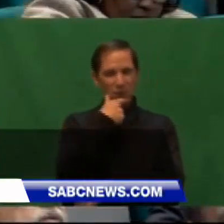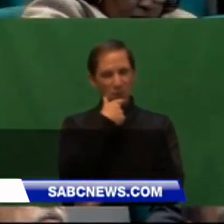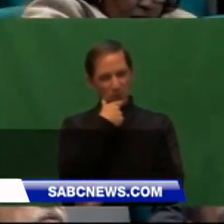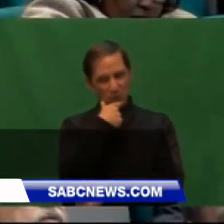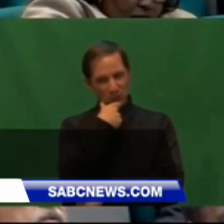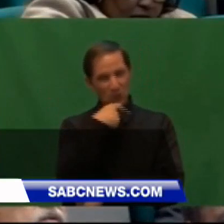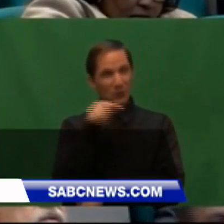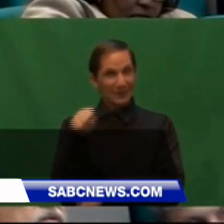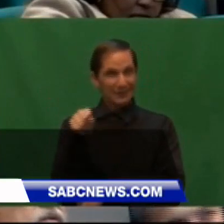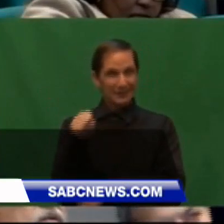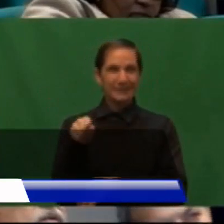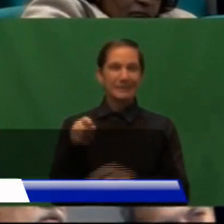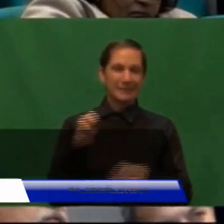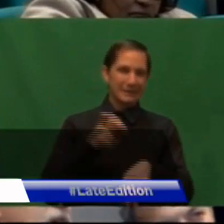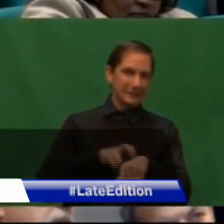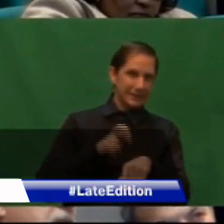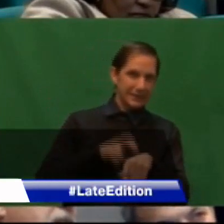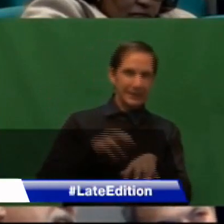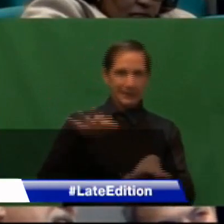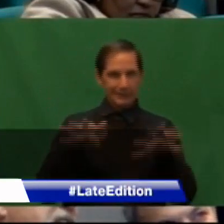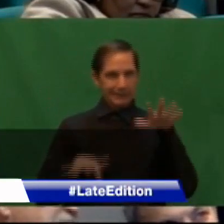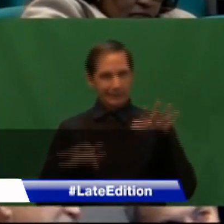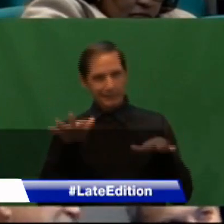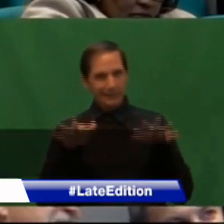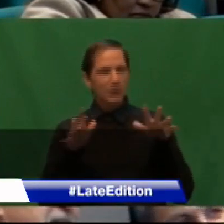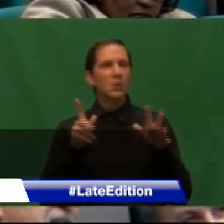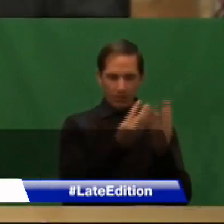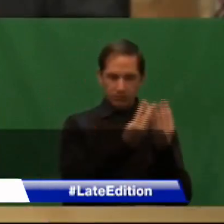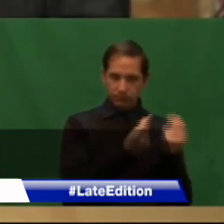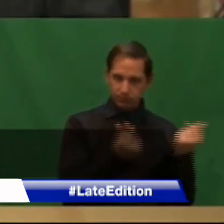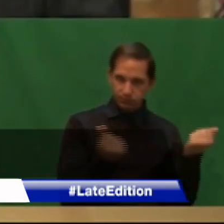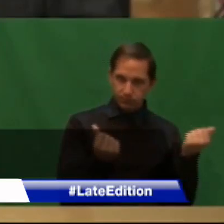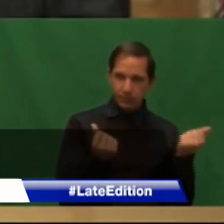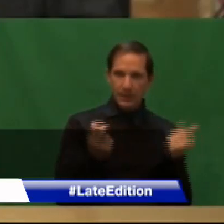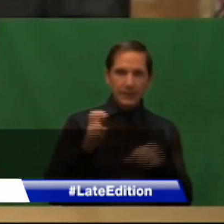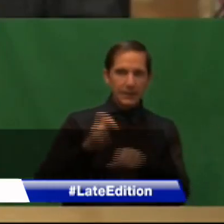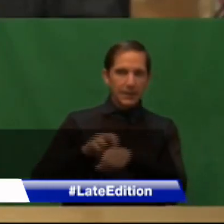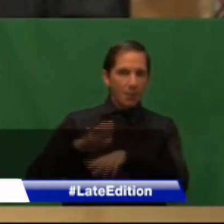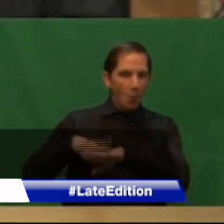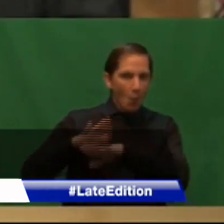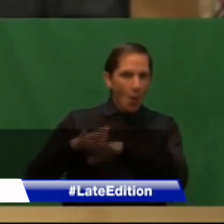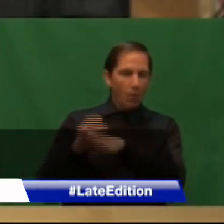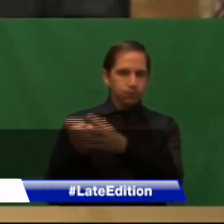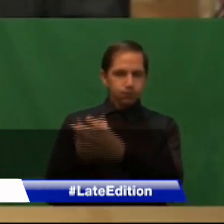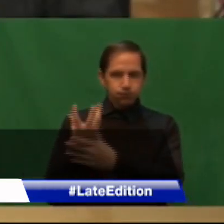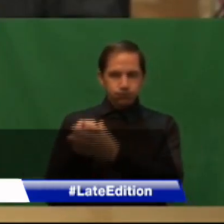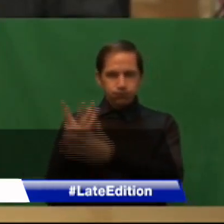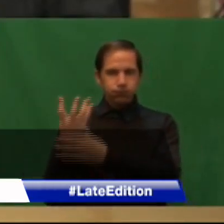fuel levy increased, a move SAFTU says will have the same effect on the poor and workers